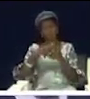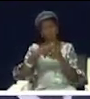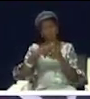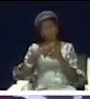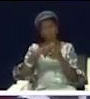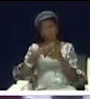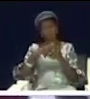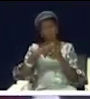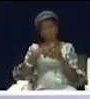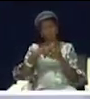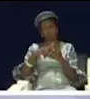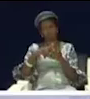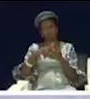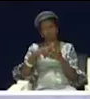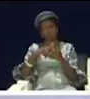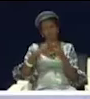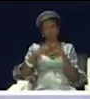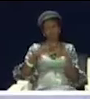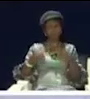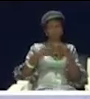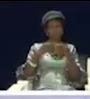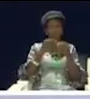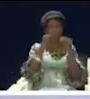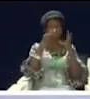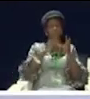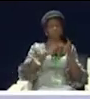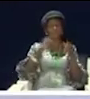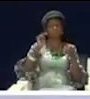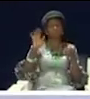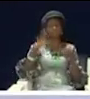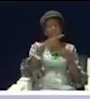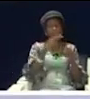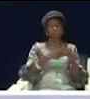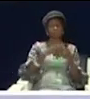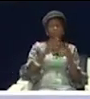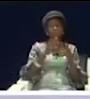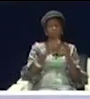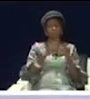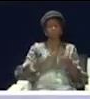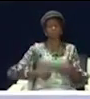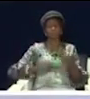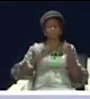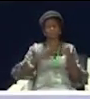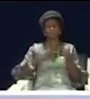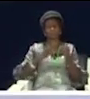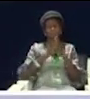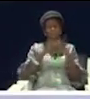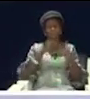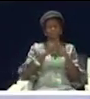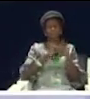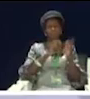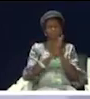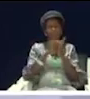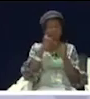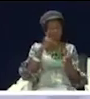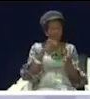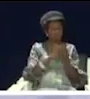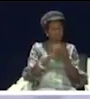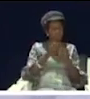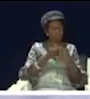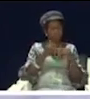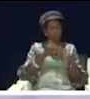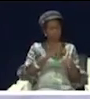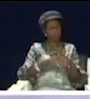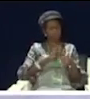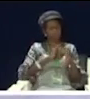It will contain information I want, your names, your address, and your prayer request. And I promise you from now on, I'll